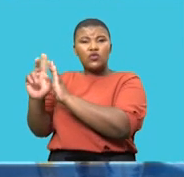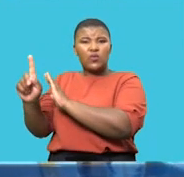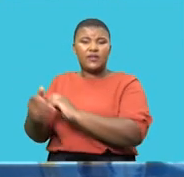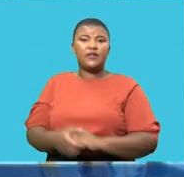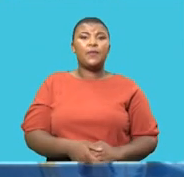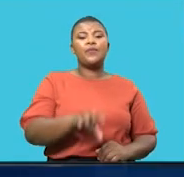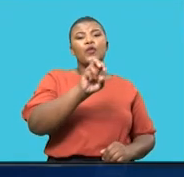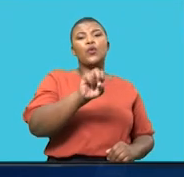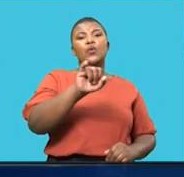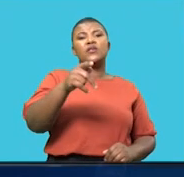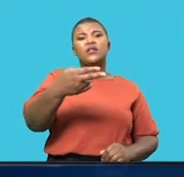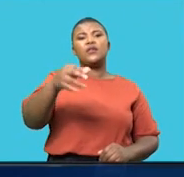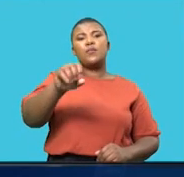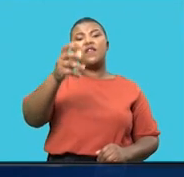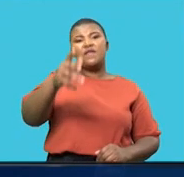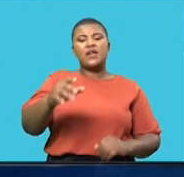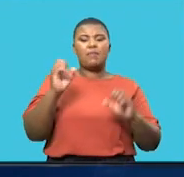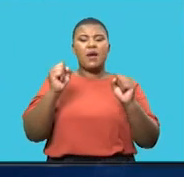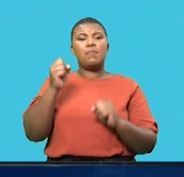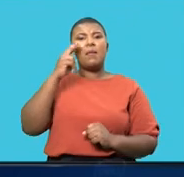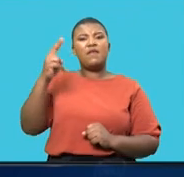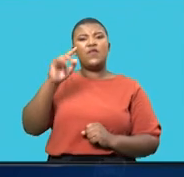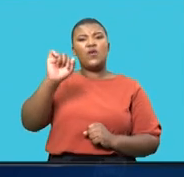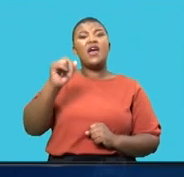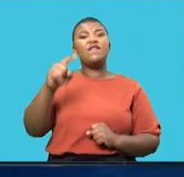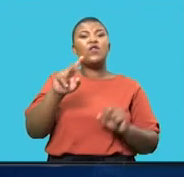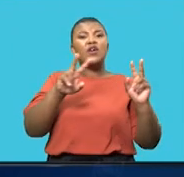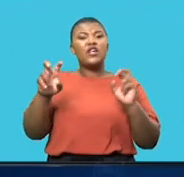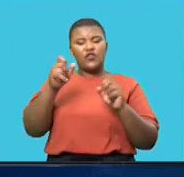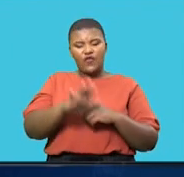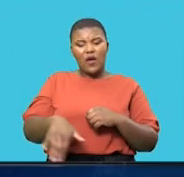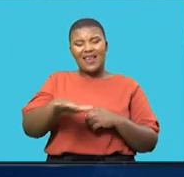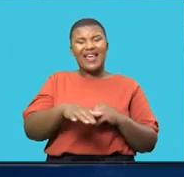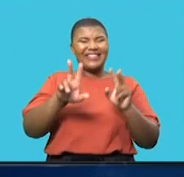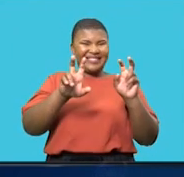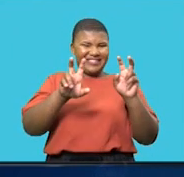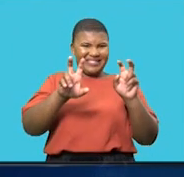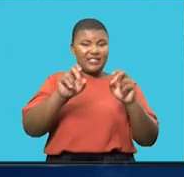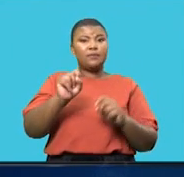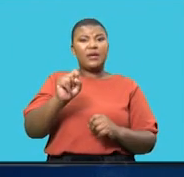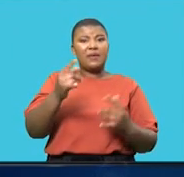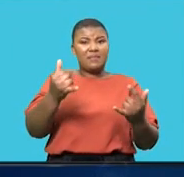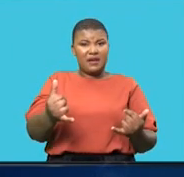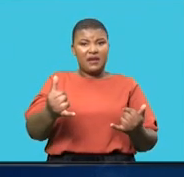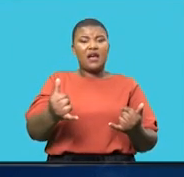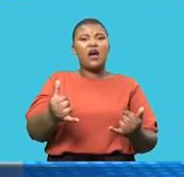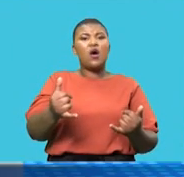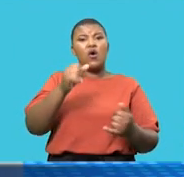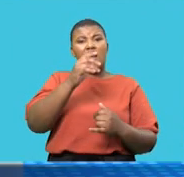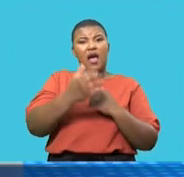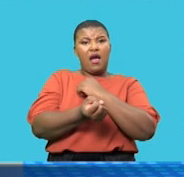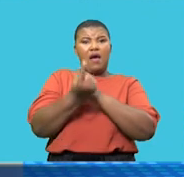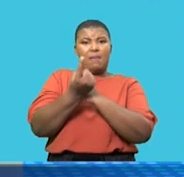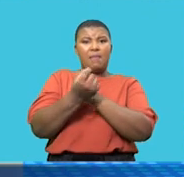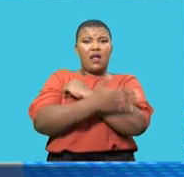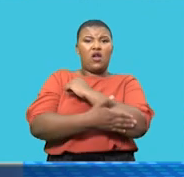Sipho Masego gave us his view on the whole issue regarding the land situation which is currently facing the country. The